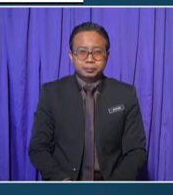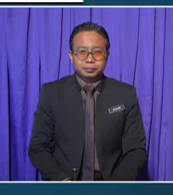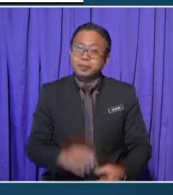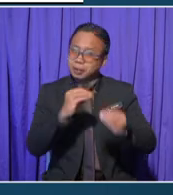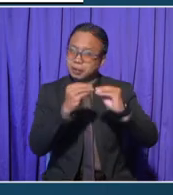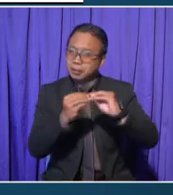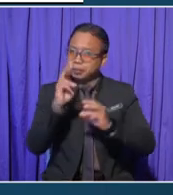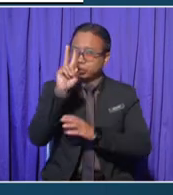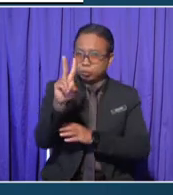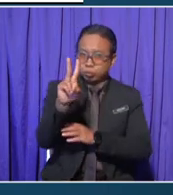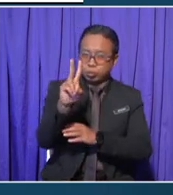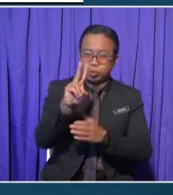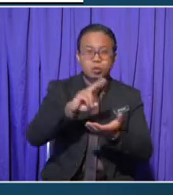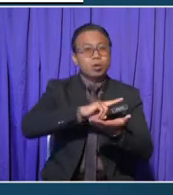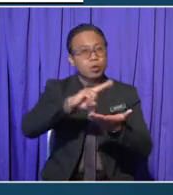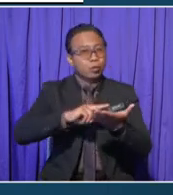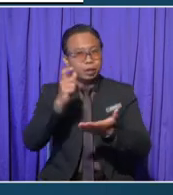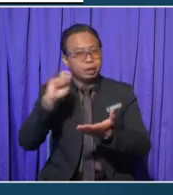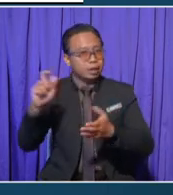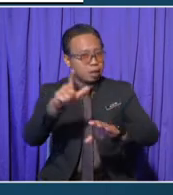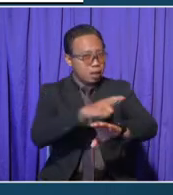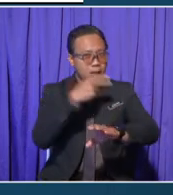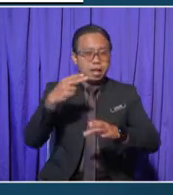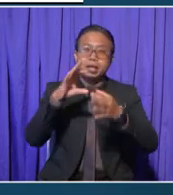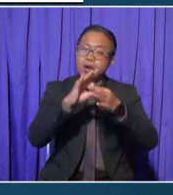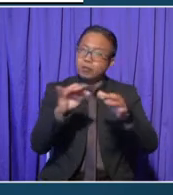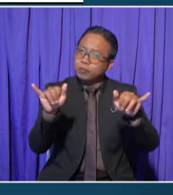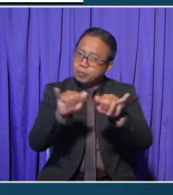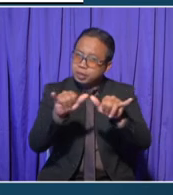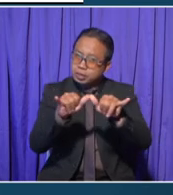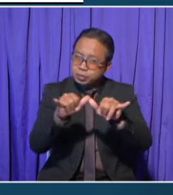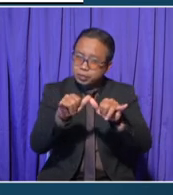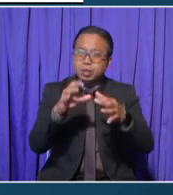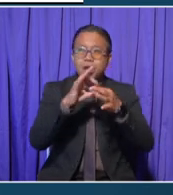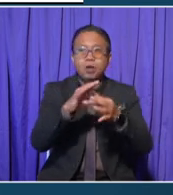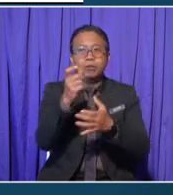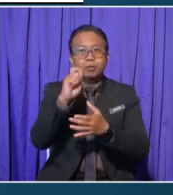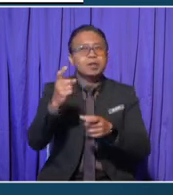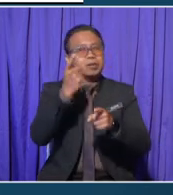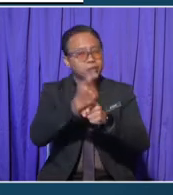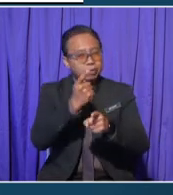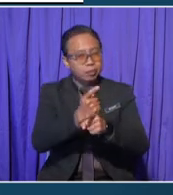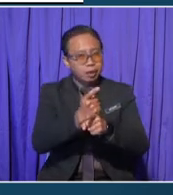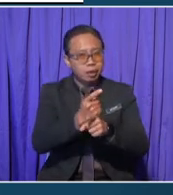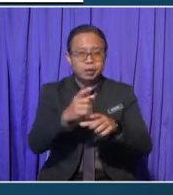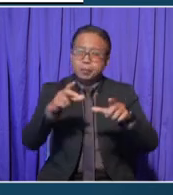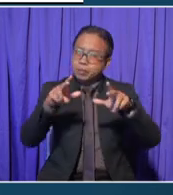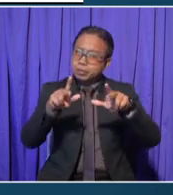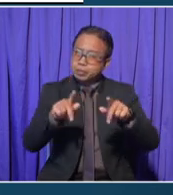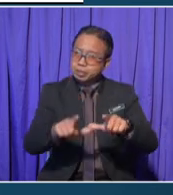Step number 2. Read the length of the measurement of the correct position of the